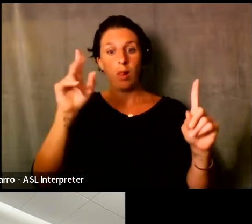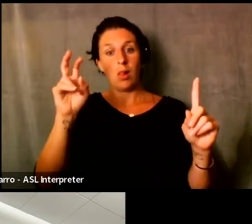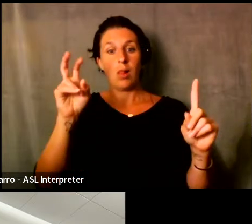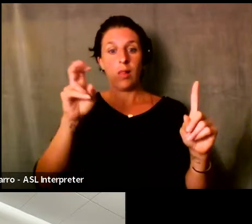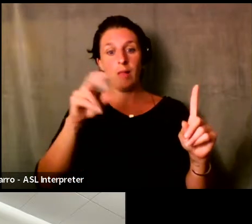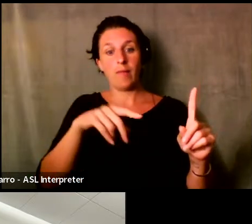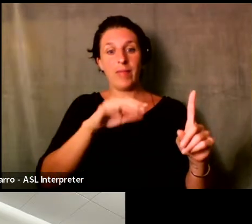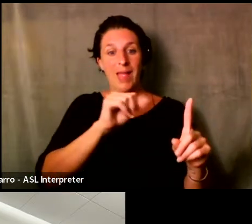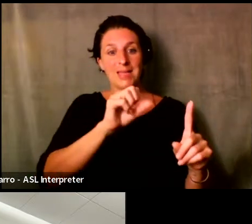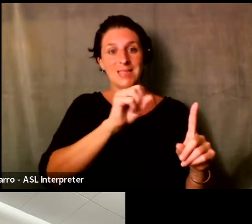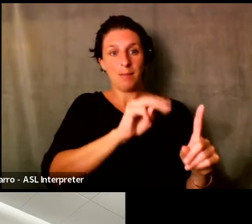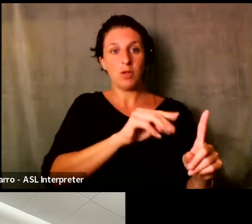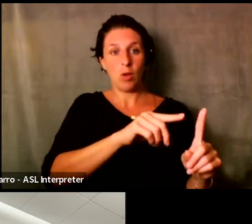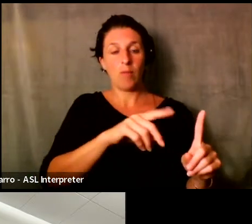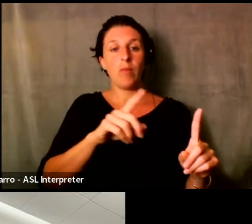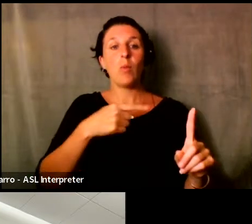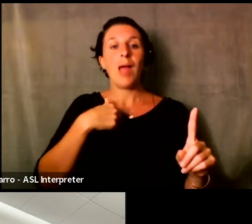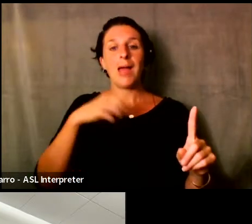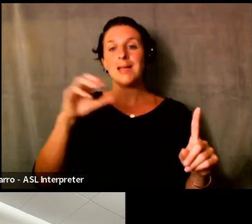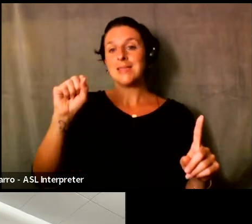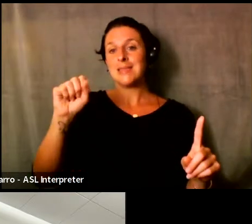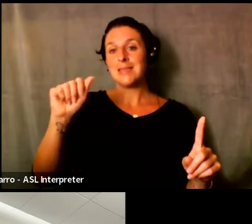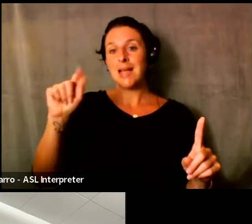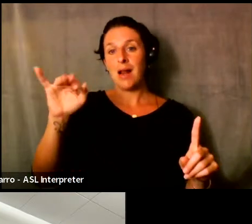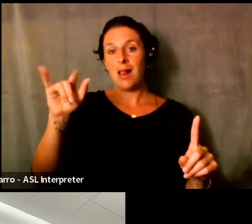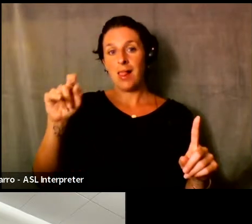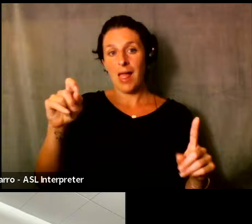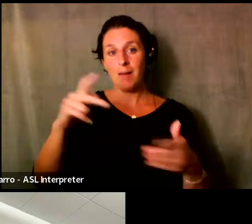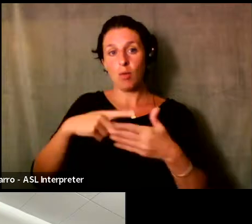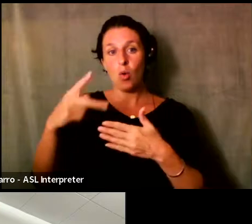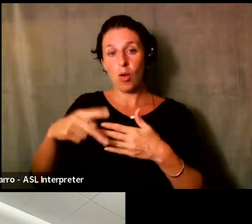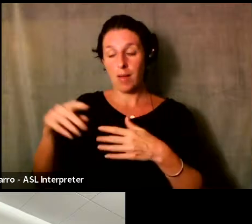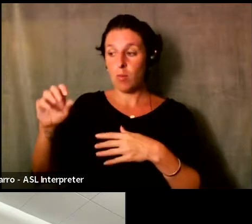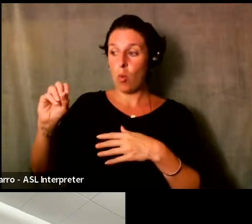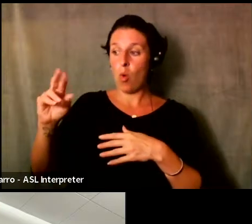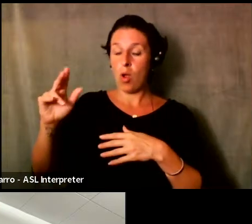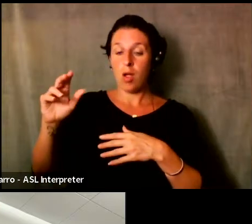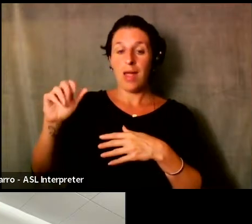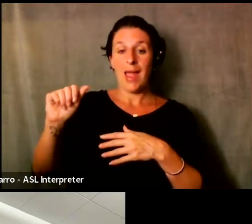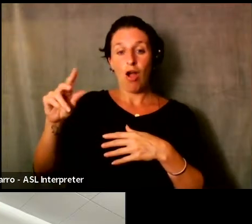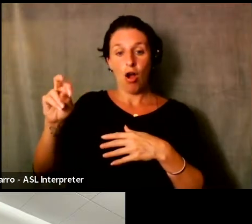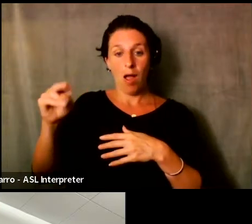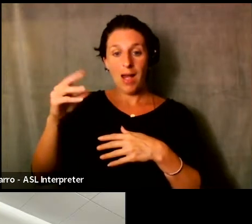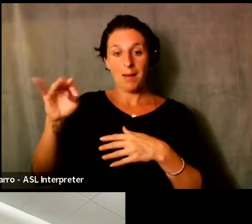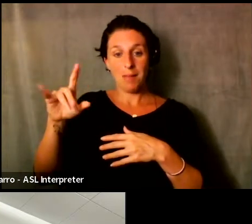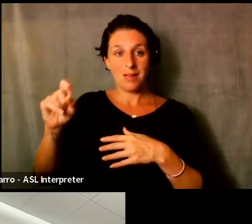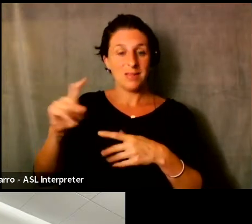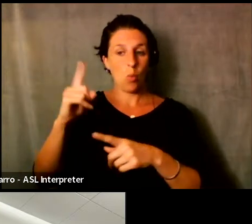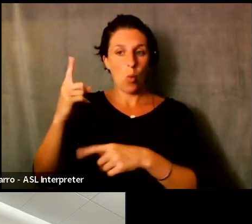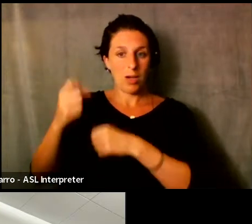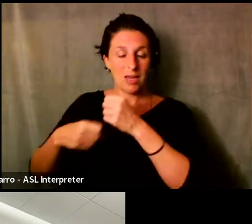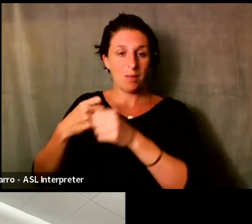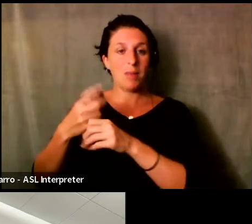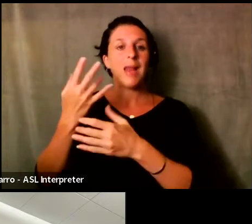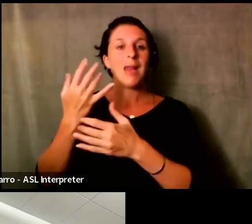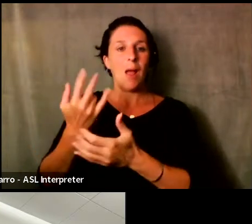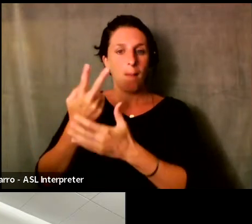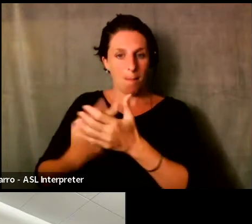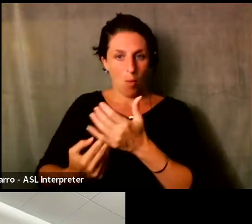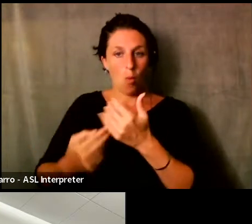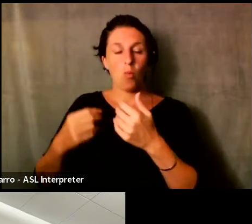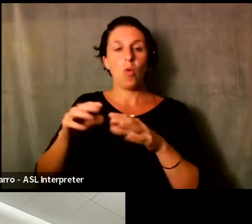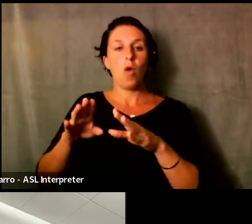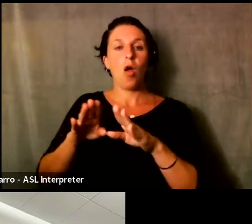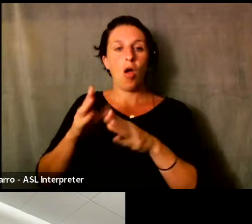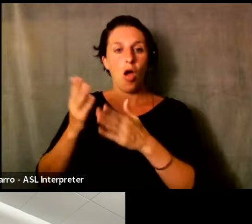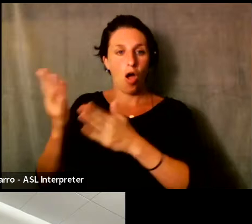there. But Right. we actually had sort of satellite programs at Aragon and Mills to begin with. Mm-hmm. And they only had the year 1 classes, but now they offer both year classes, so